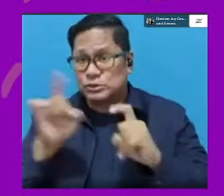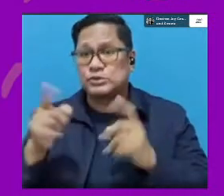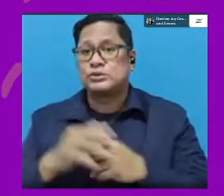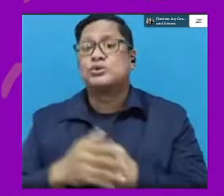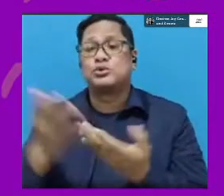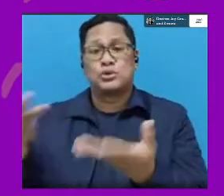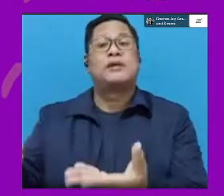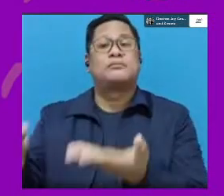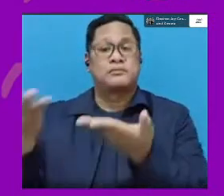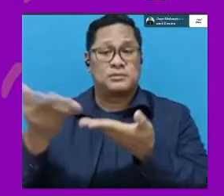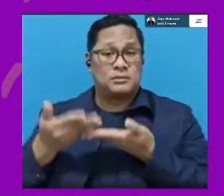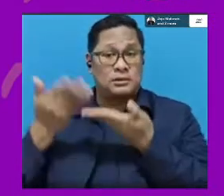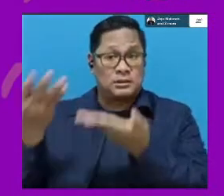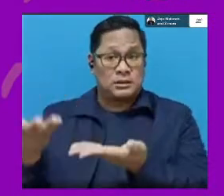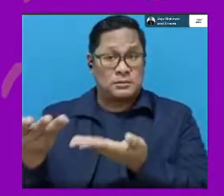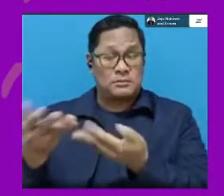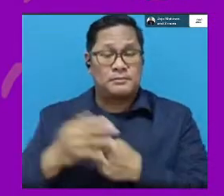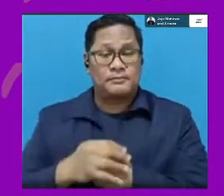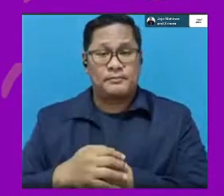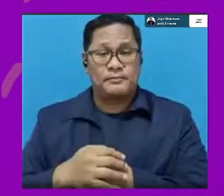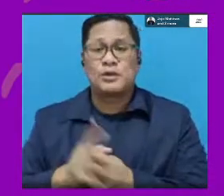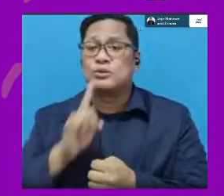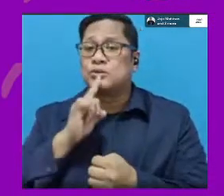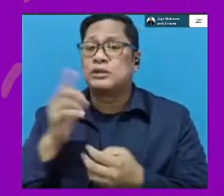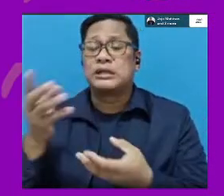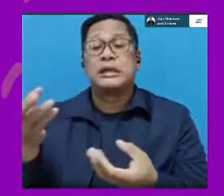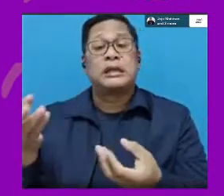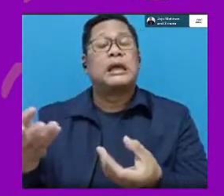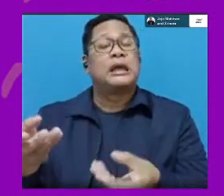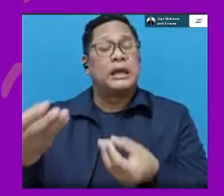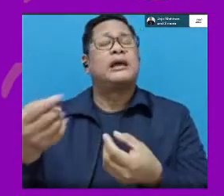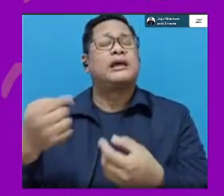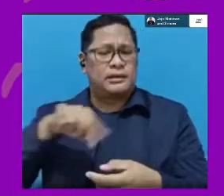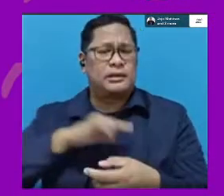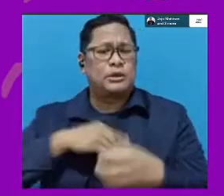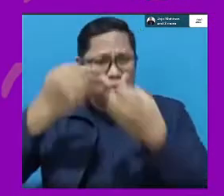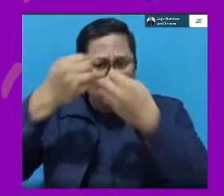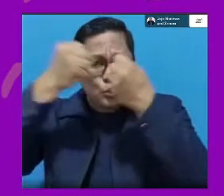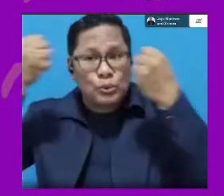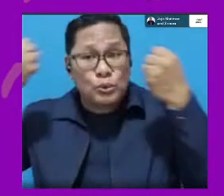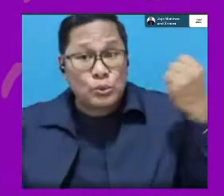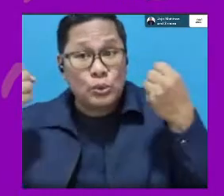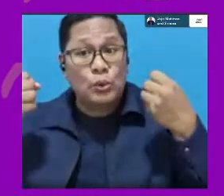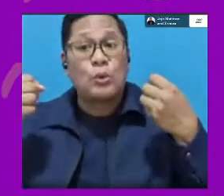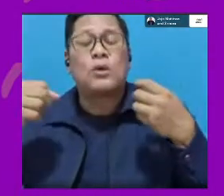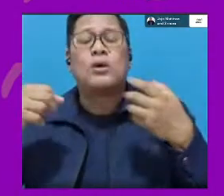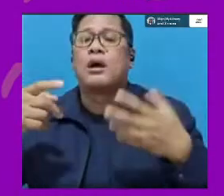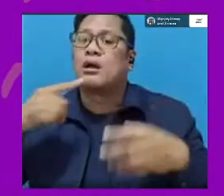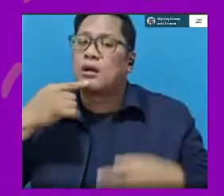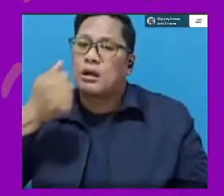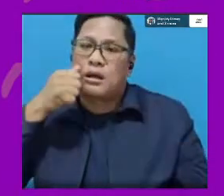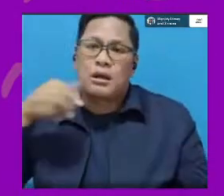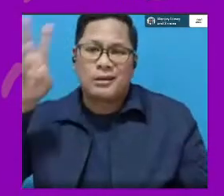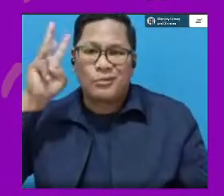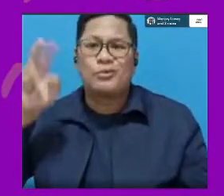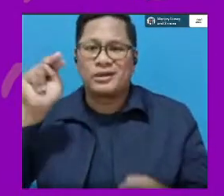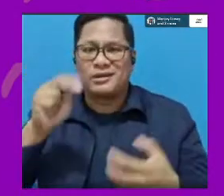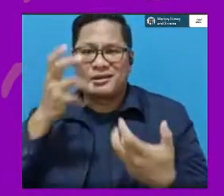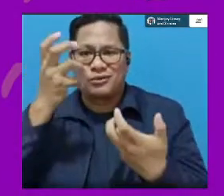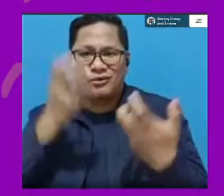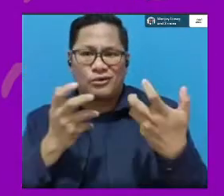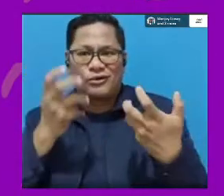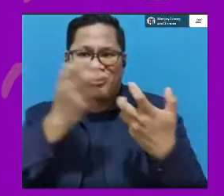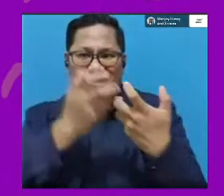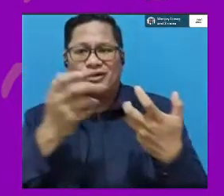provided serves as an eye-opener pa rin po that we need to recalibrate our